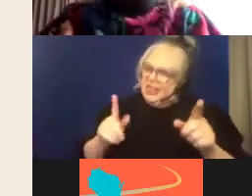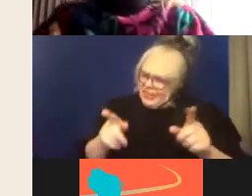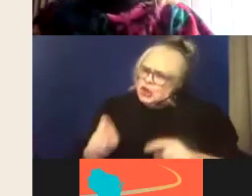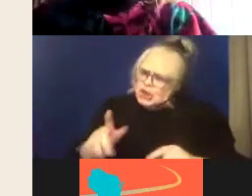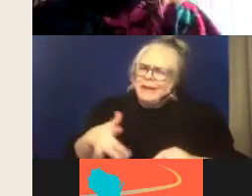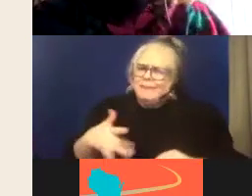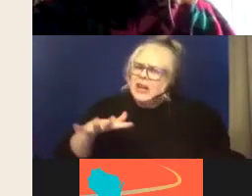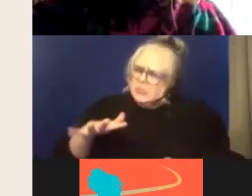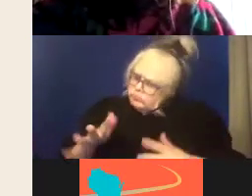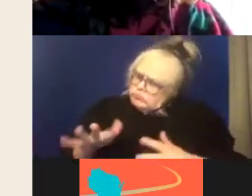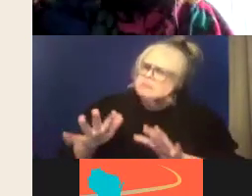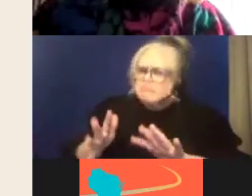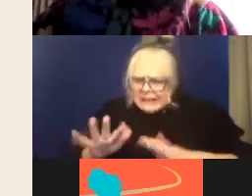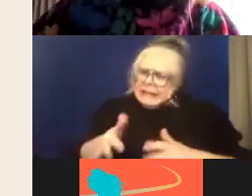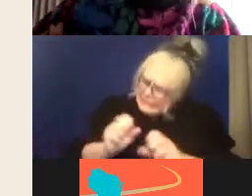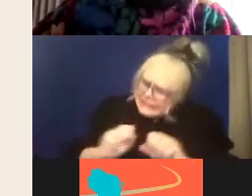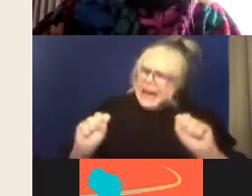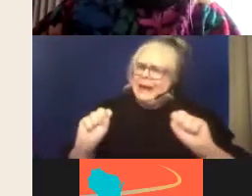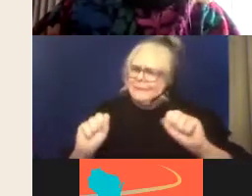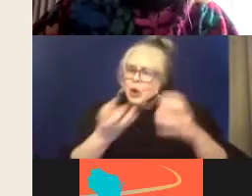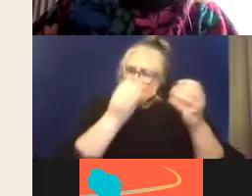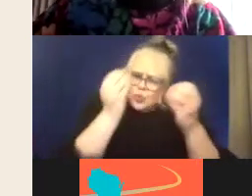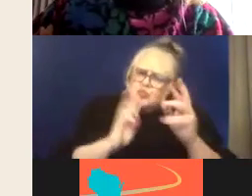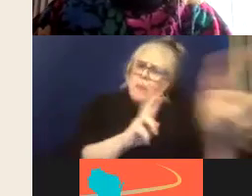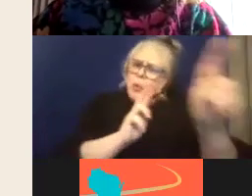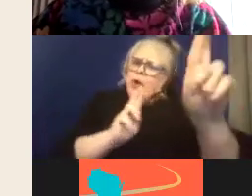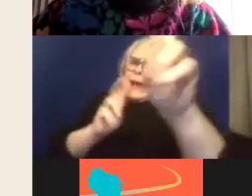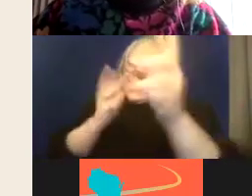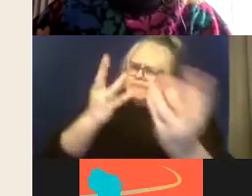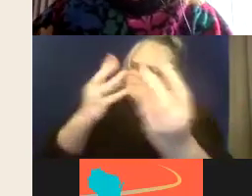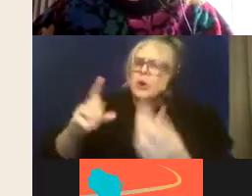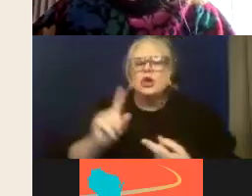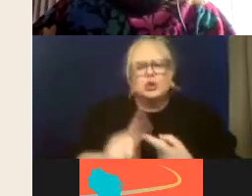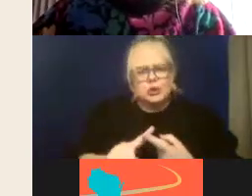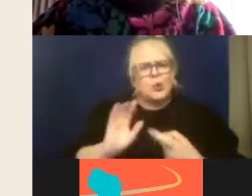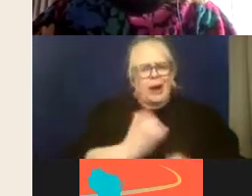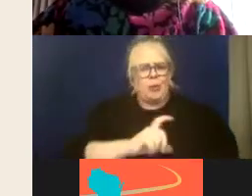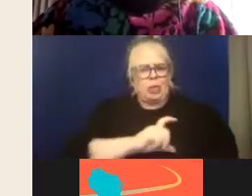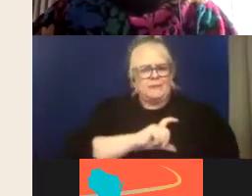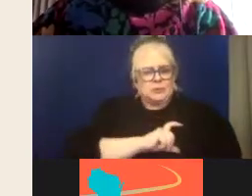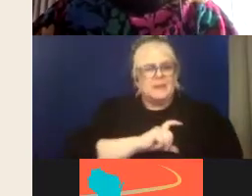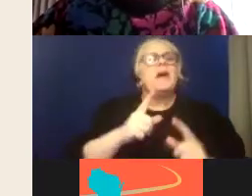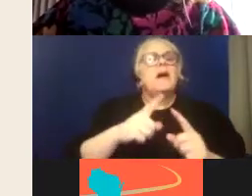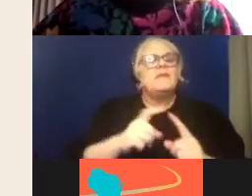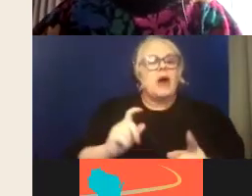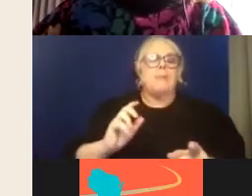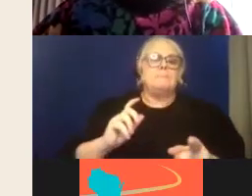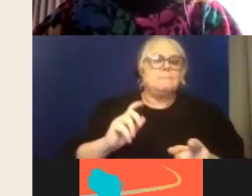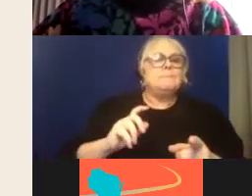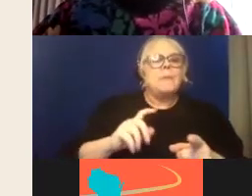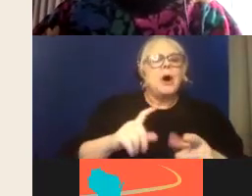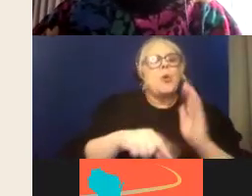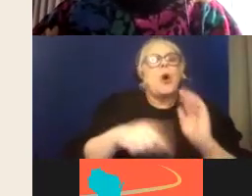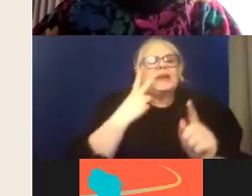in large part to the efforts and work of Wisconsin Internet Crimes Against Children, or ICAC.